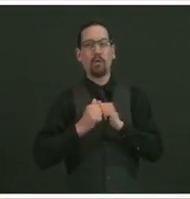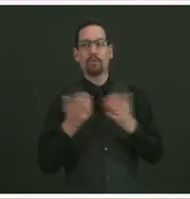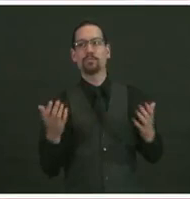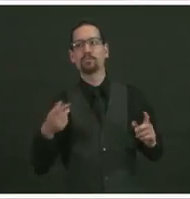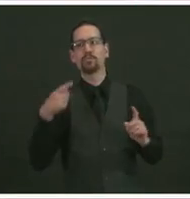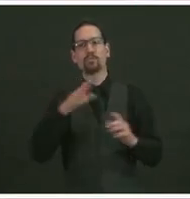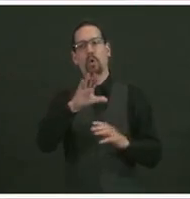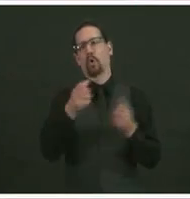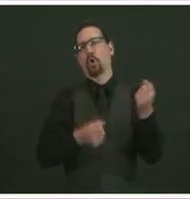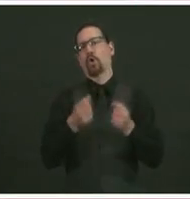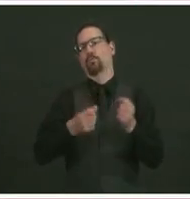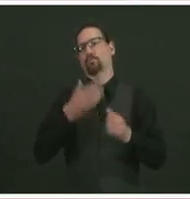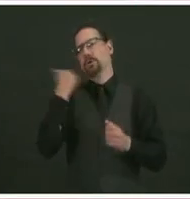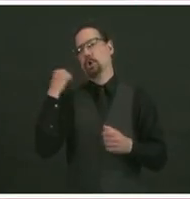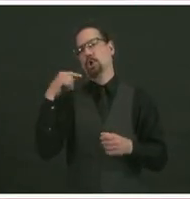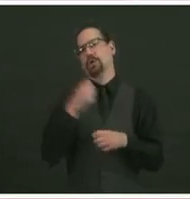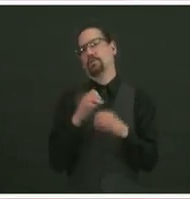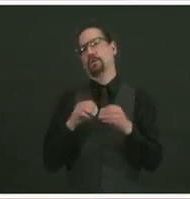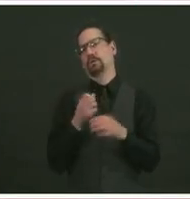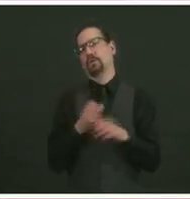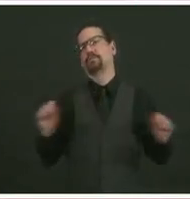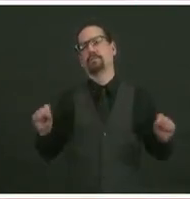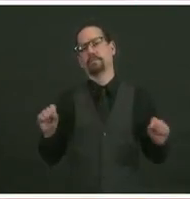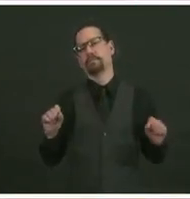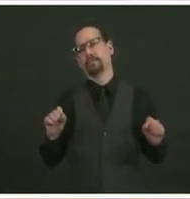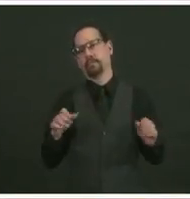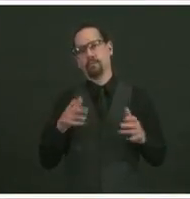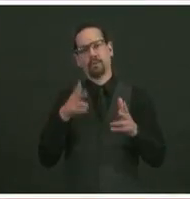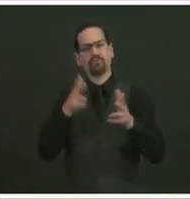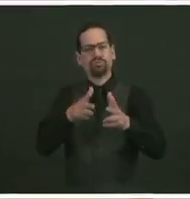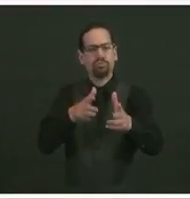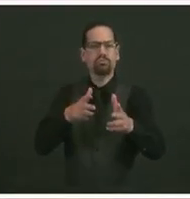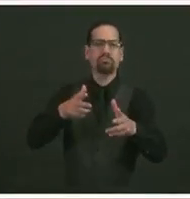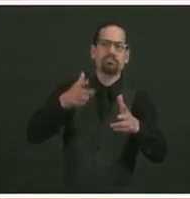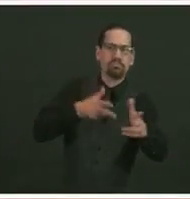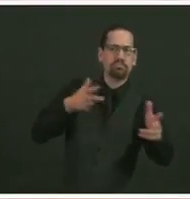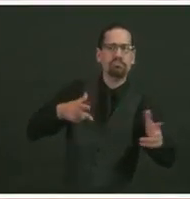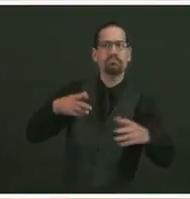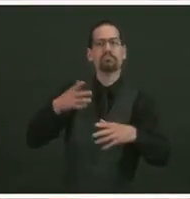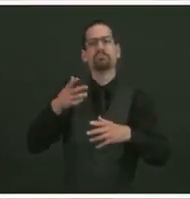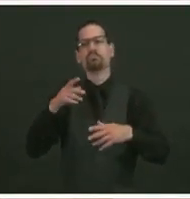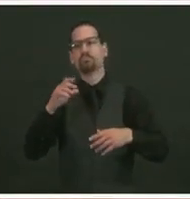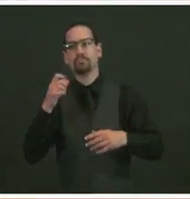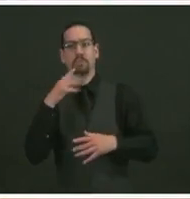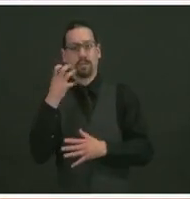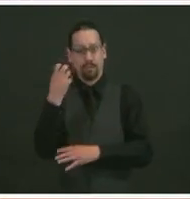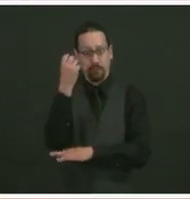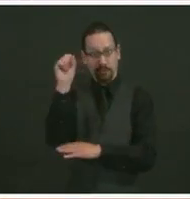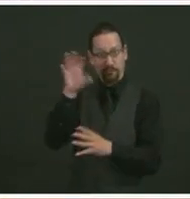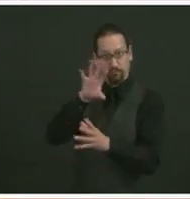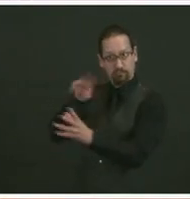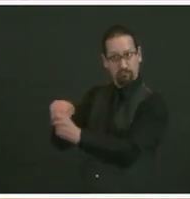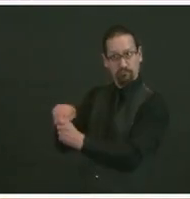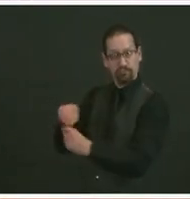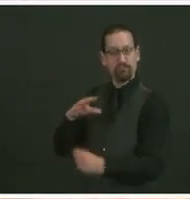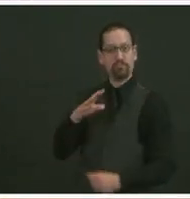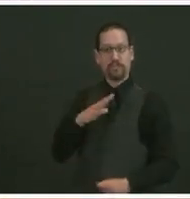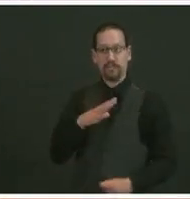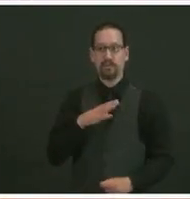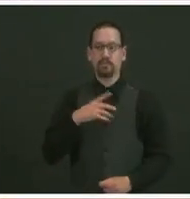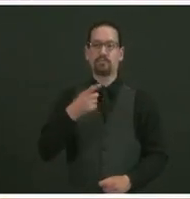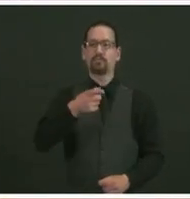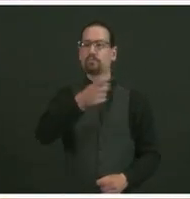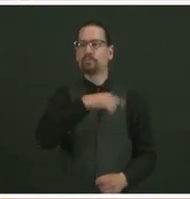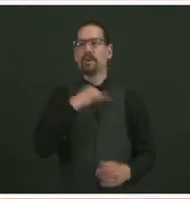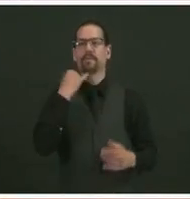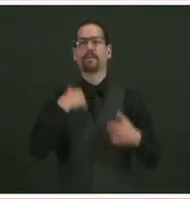car. As I said yesterday, if you're going to participate in one of these protests and you have a vulnerable loved one at home, man, you better